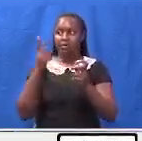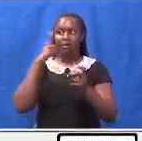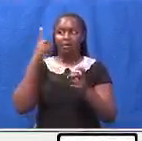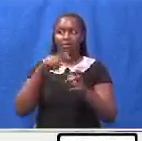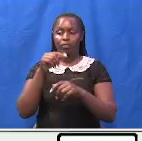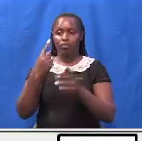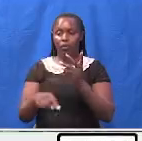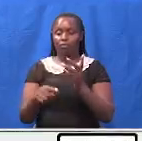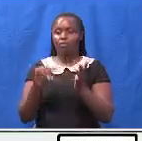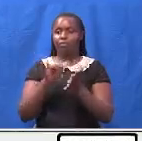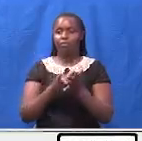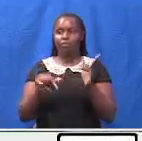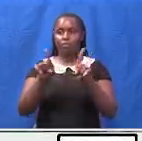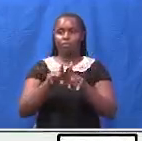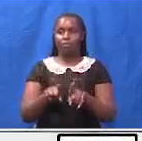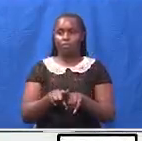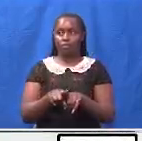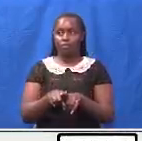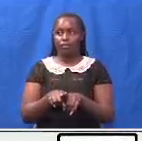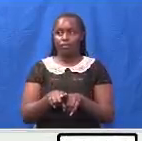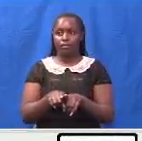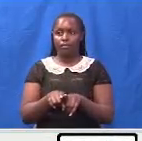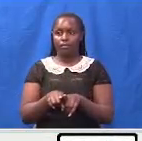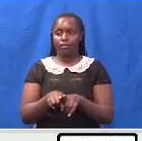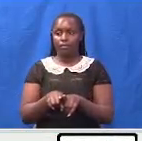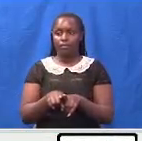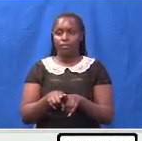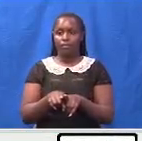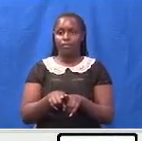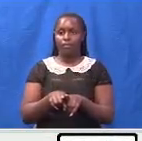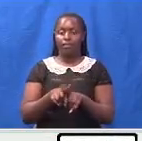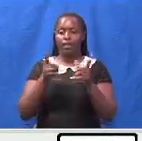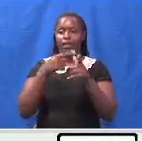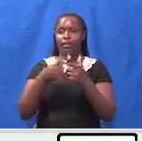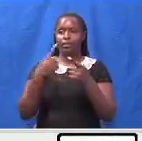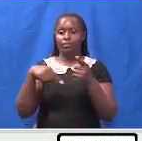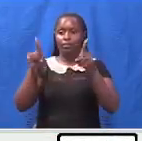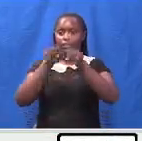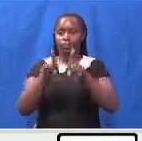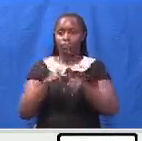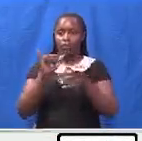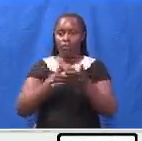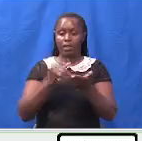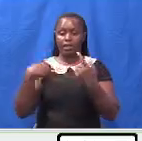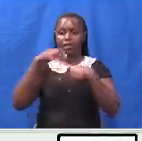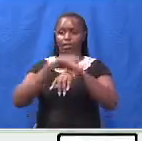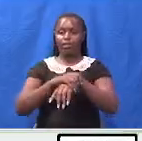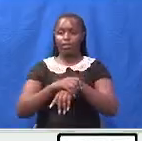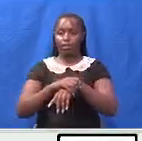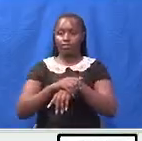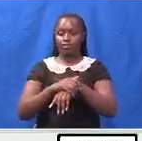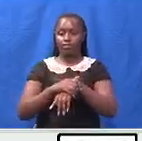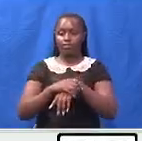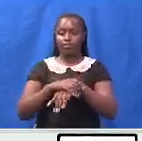across the globe competing in a world triathlon-sanctioned event. The elite race distance included a